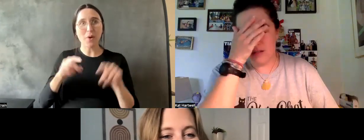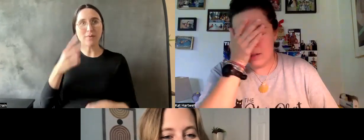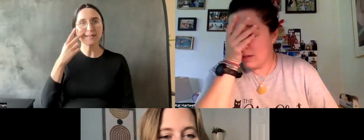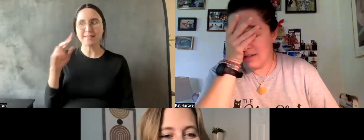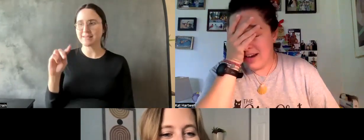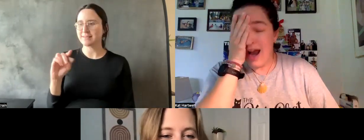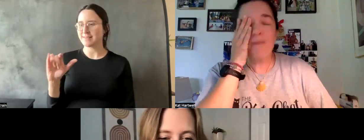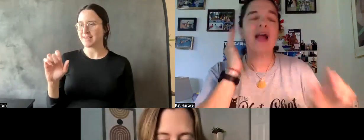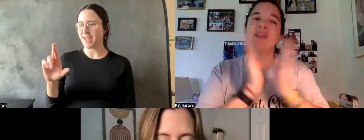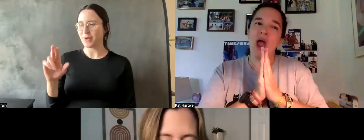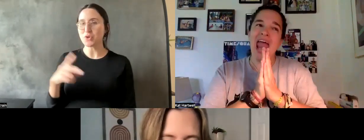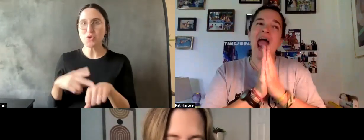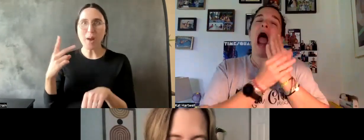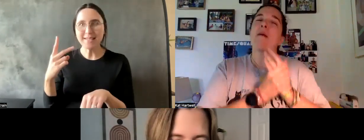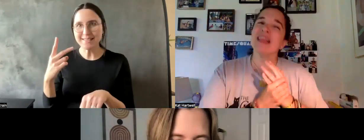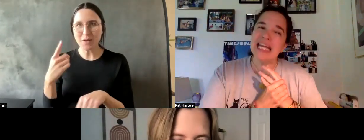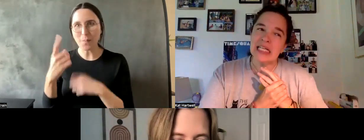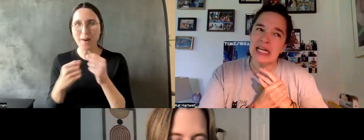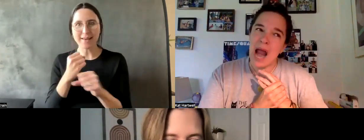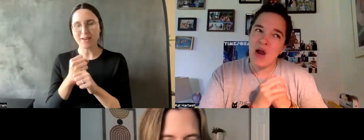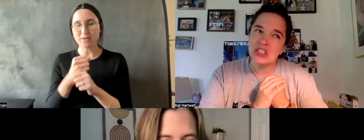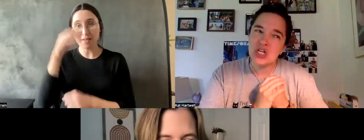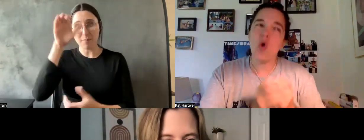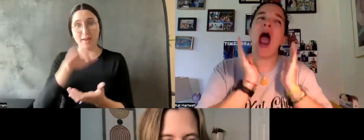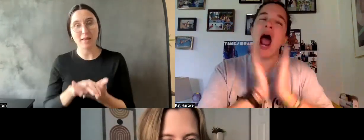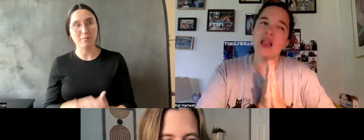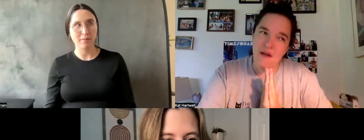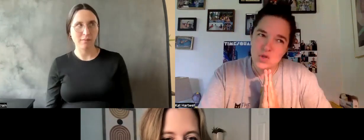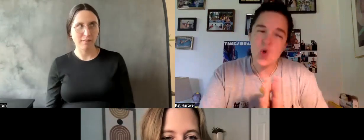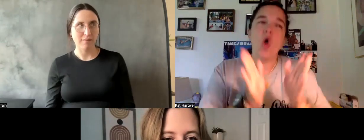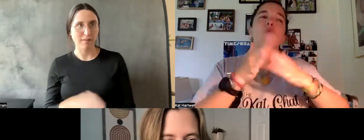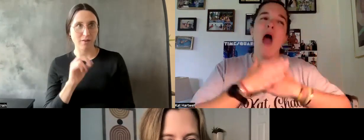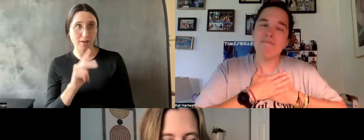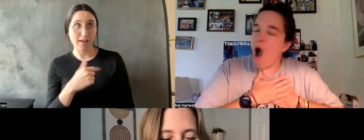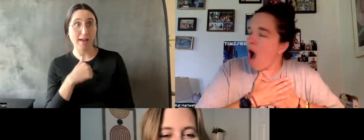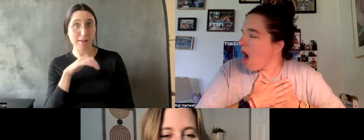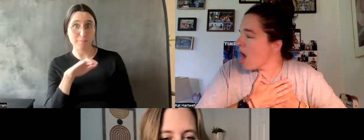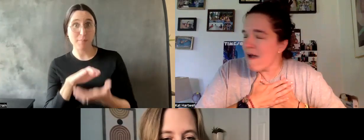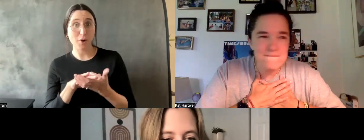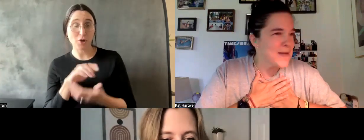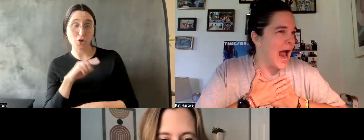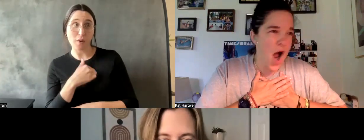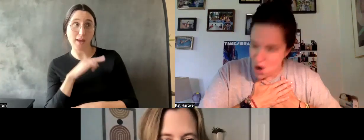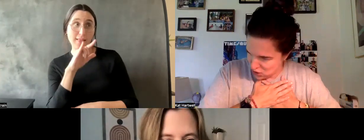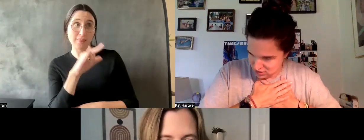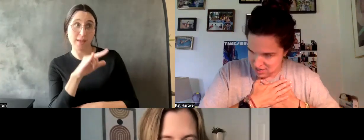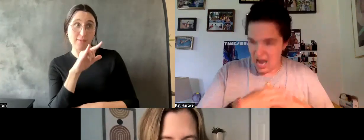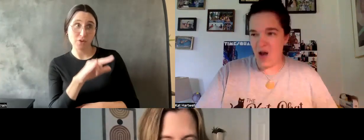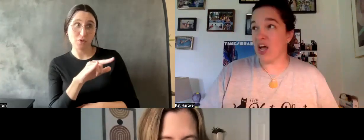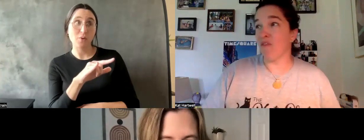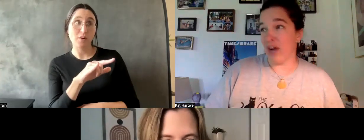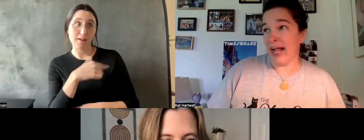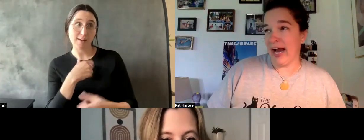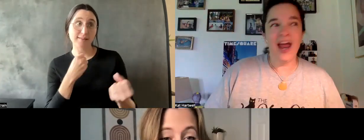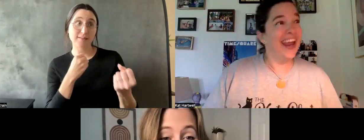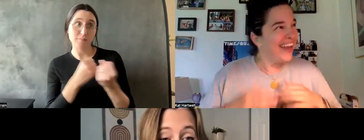like, it's okay. I'm legally married to you. I love you. You have all of my heart. It